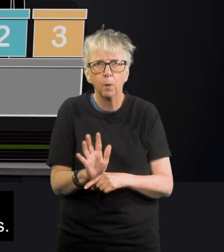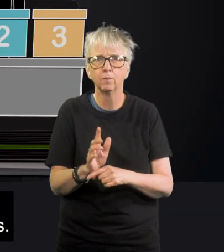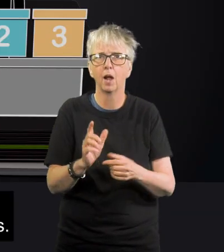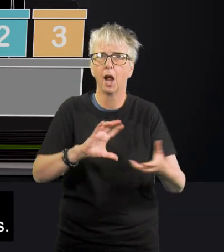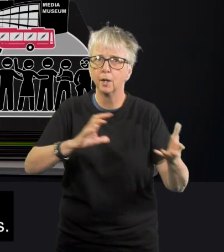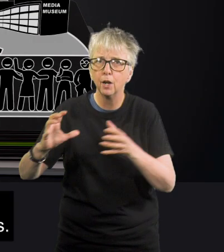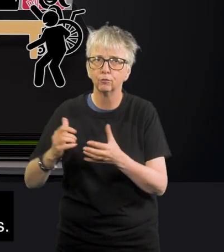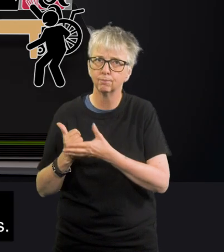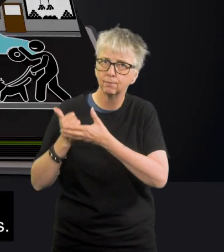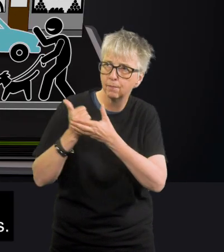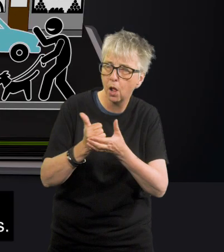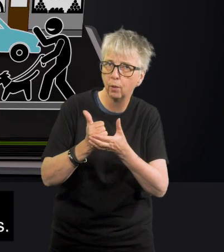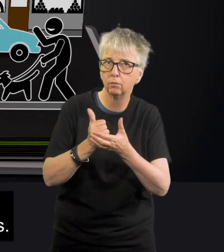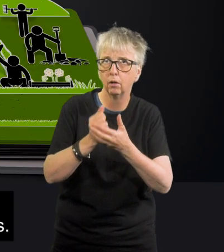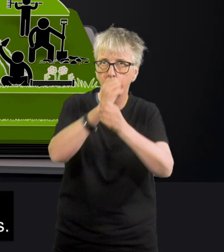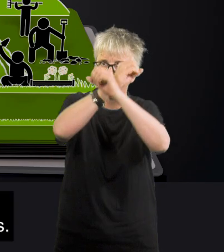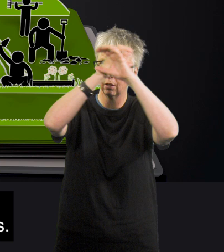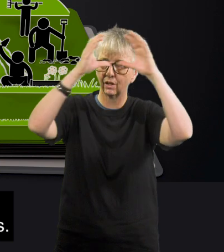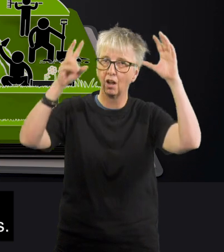of certain subjects.